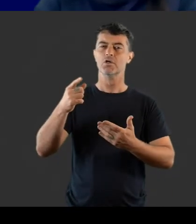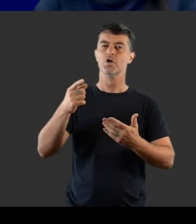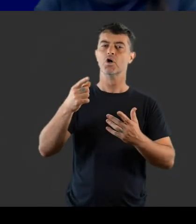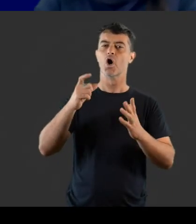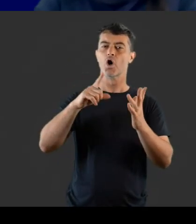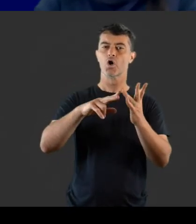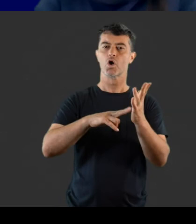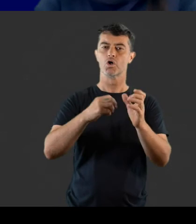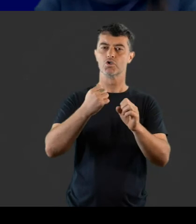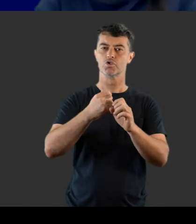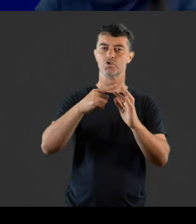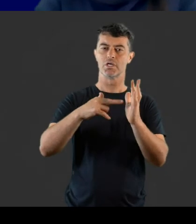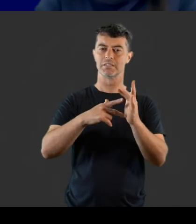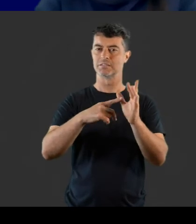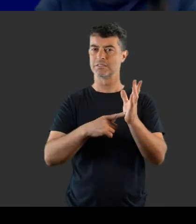Congenital vision disorders.